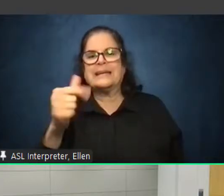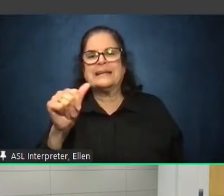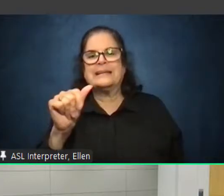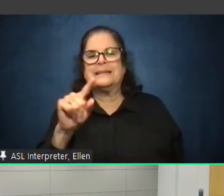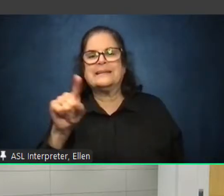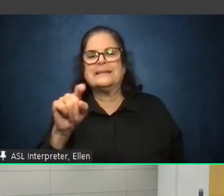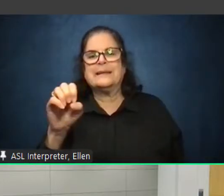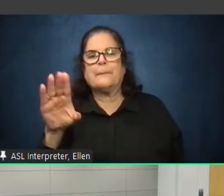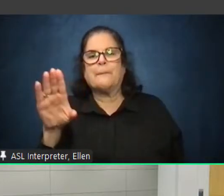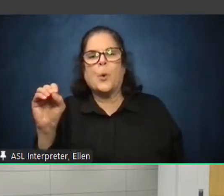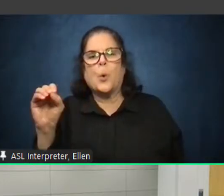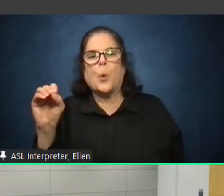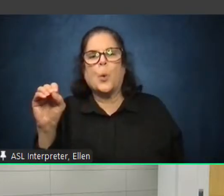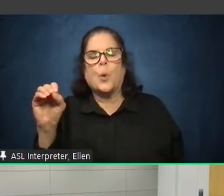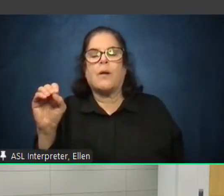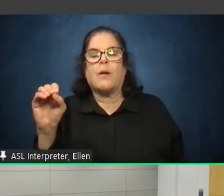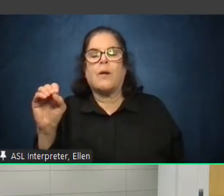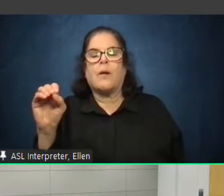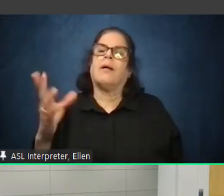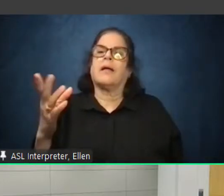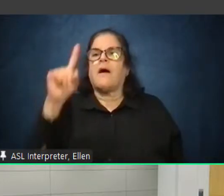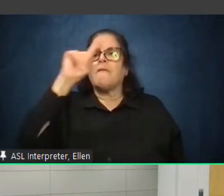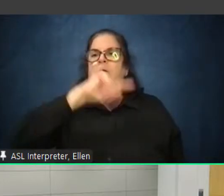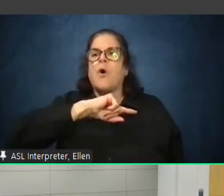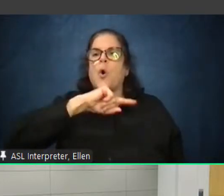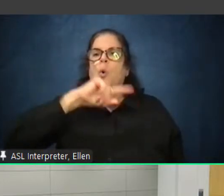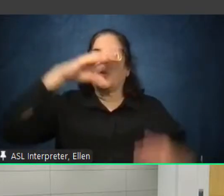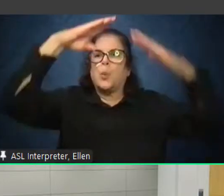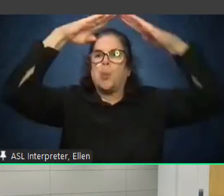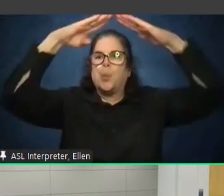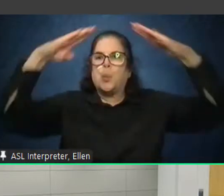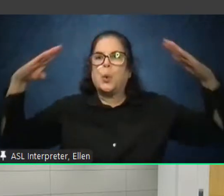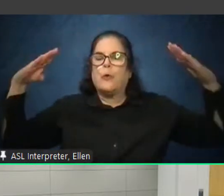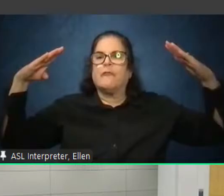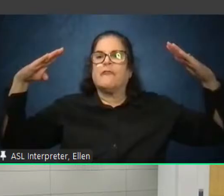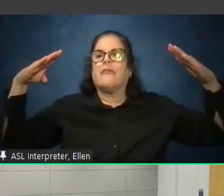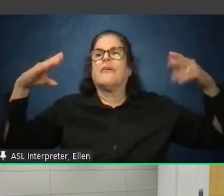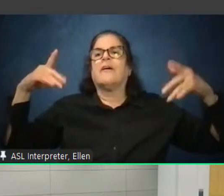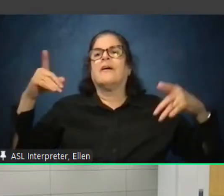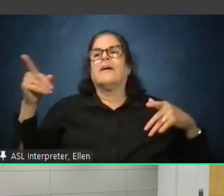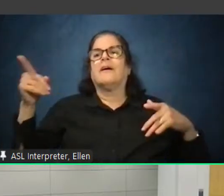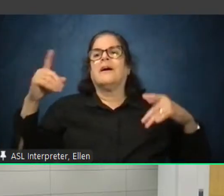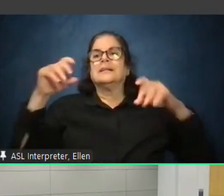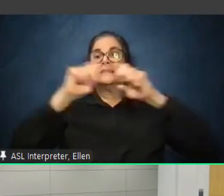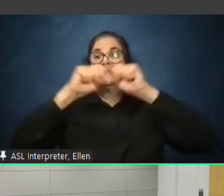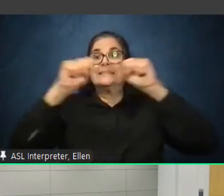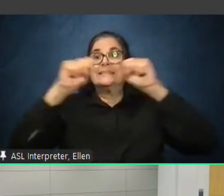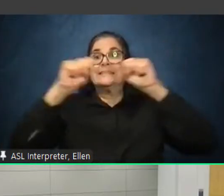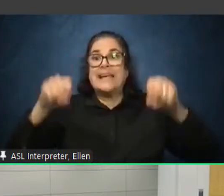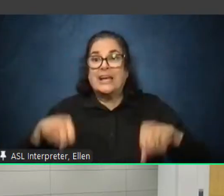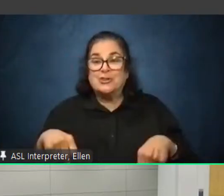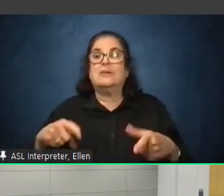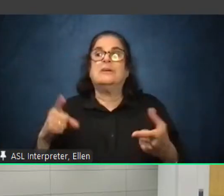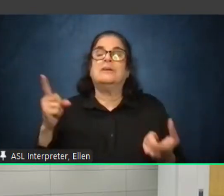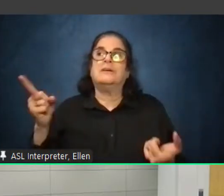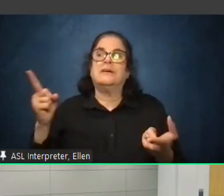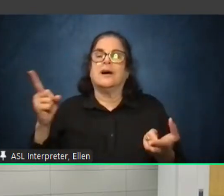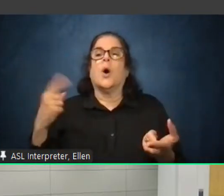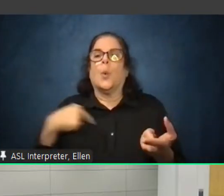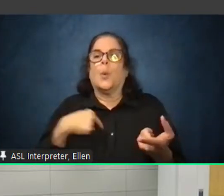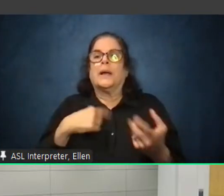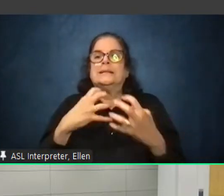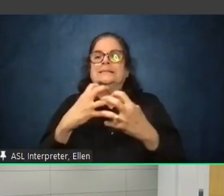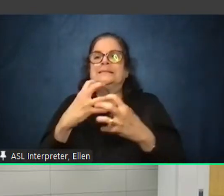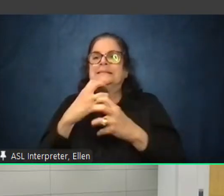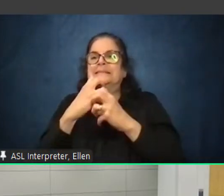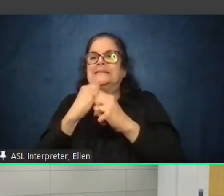had a faux roof to the station that was very meaningful to the community that gets replaced. We've salvaged it. It doesn't really have a home yet, but